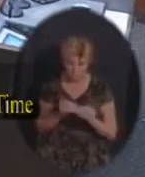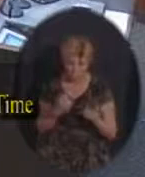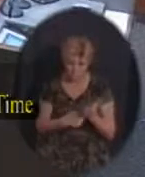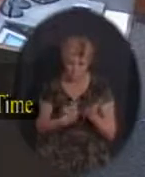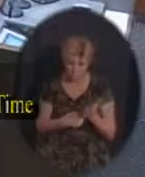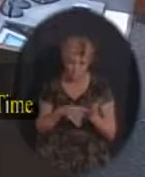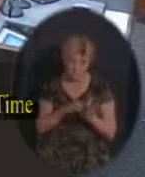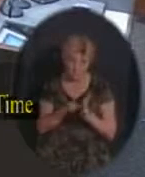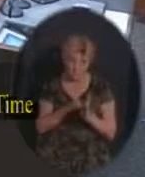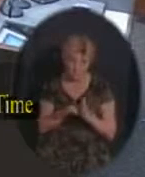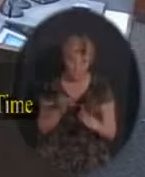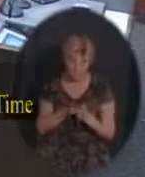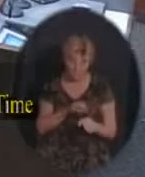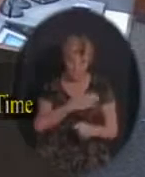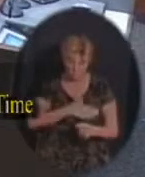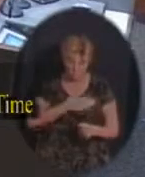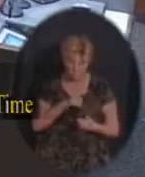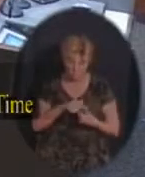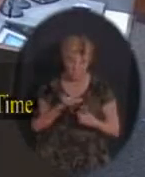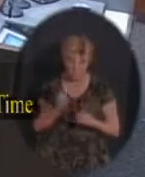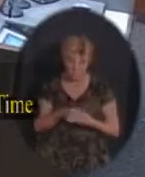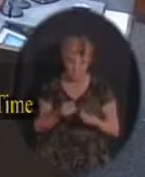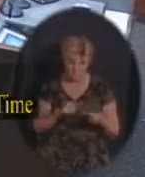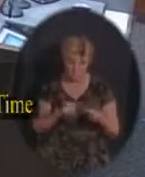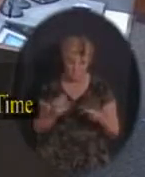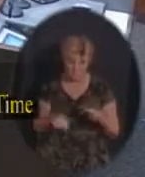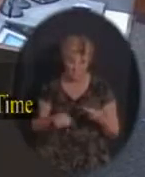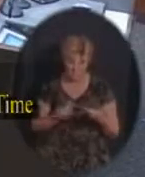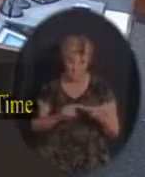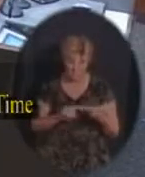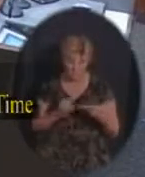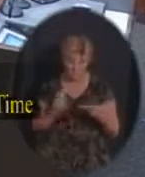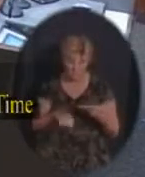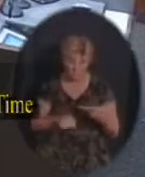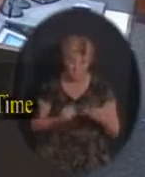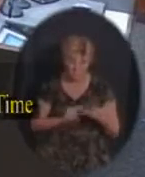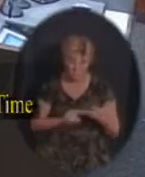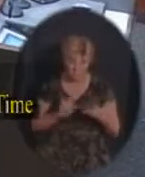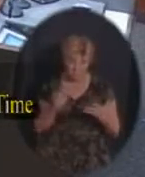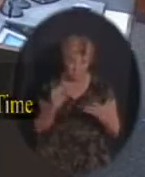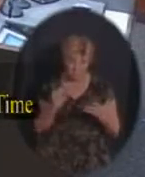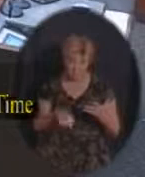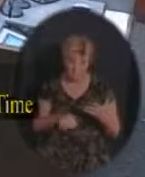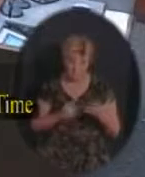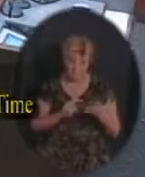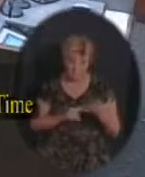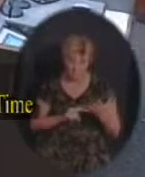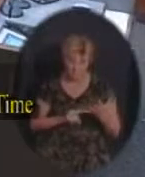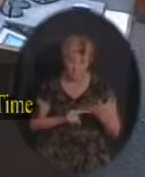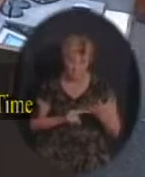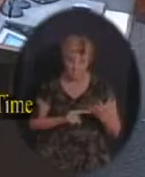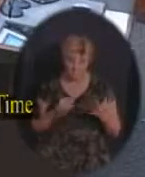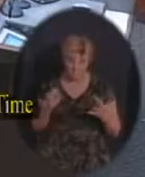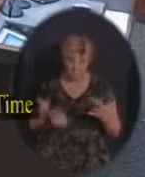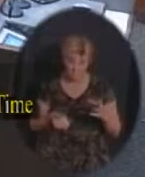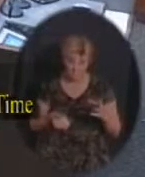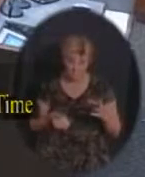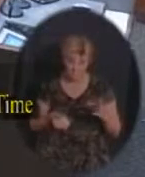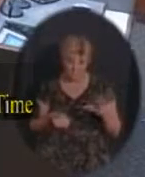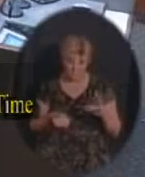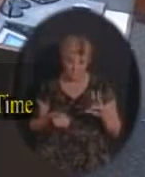Mr. Churchman, Yes. Dr. Drummond, Yes. Mr. Gilmore, Yes. Mr. Parker, Yes. Mr. Poland, Yes.